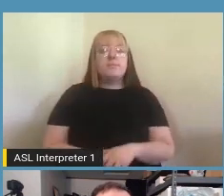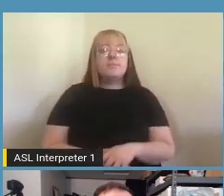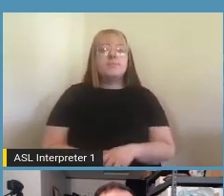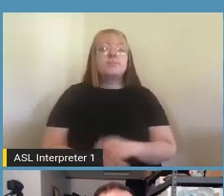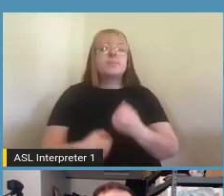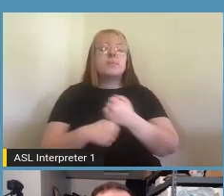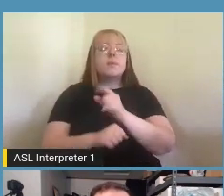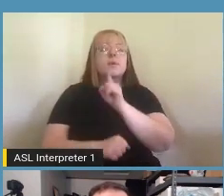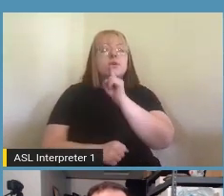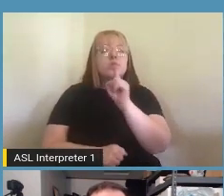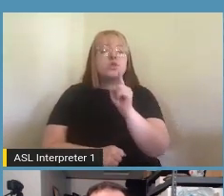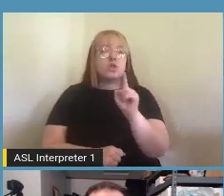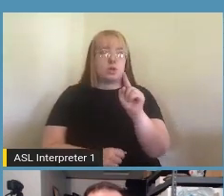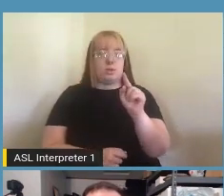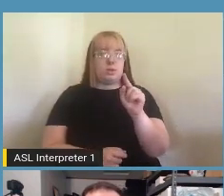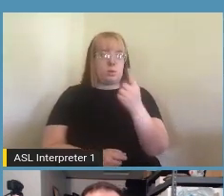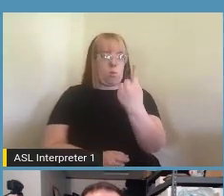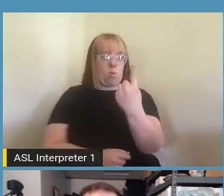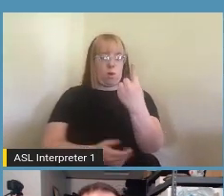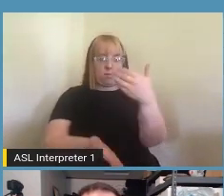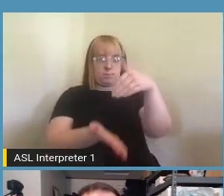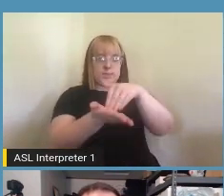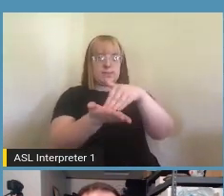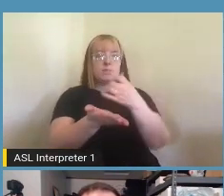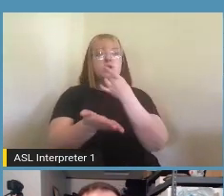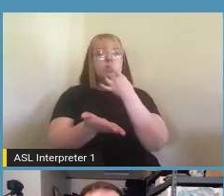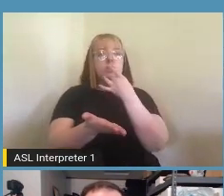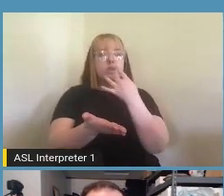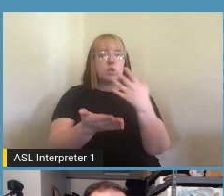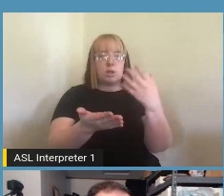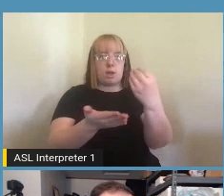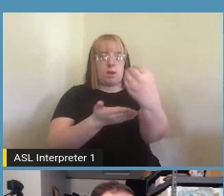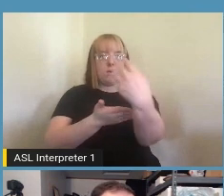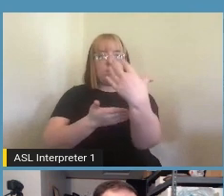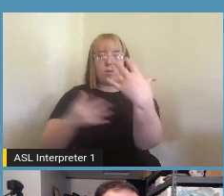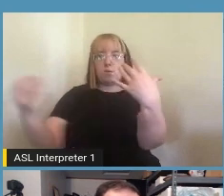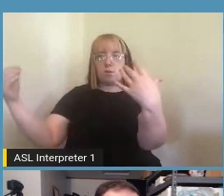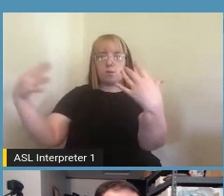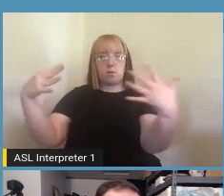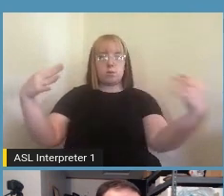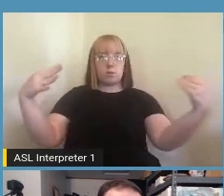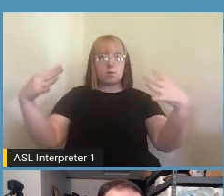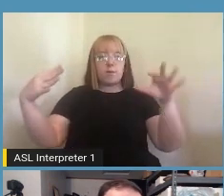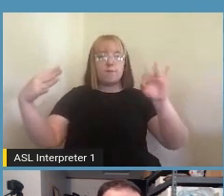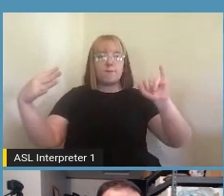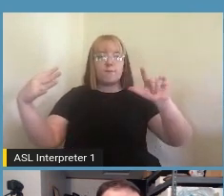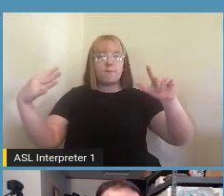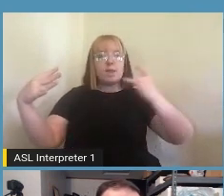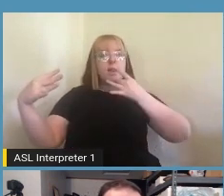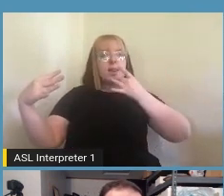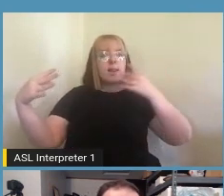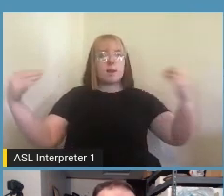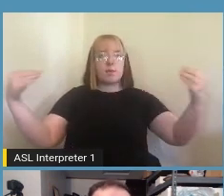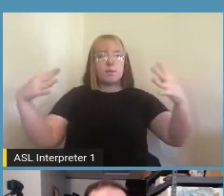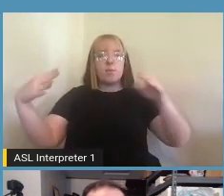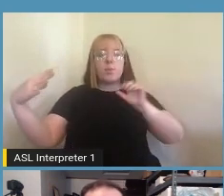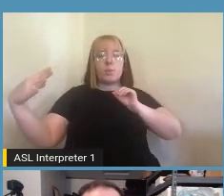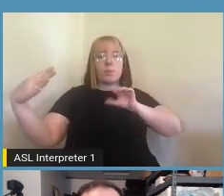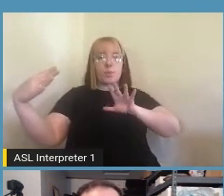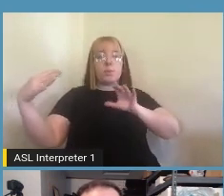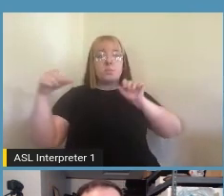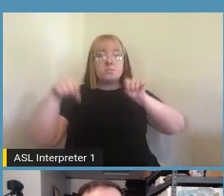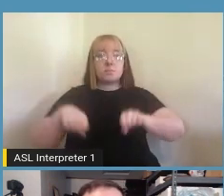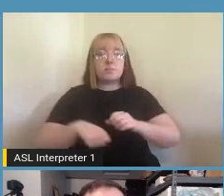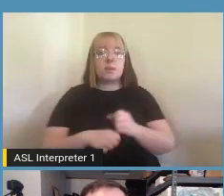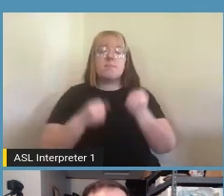face, you have a fill light on the other side, and then you have something from behind that's like a backlight. So there's